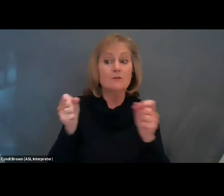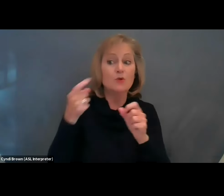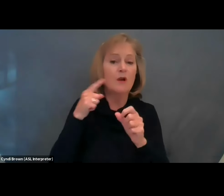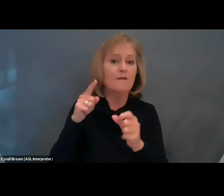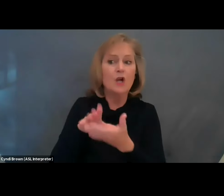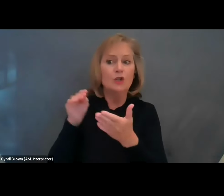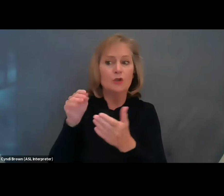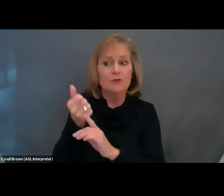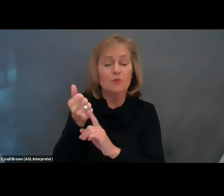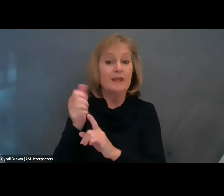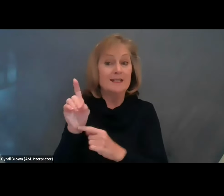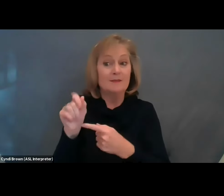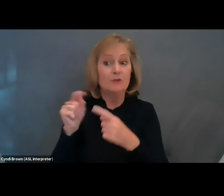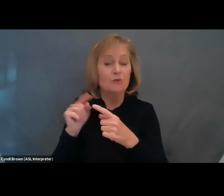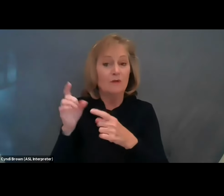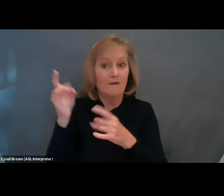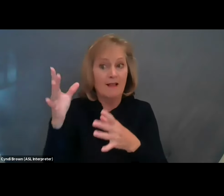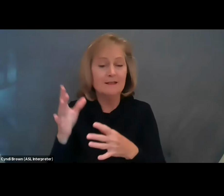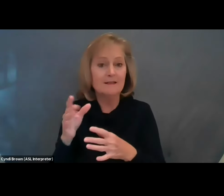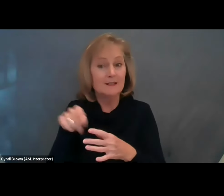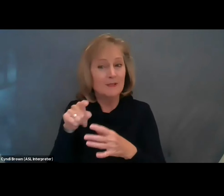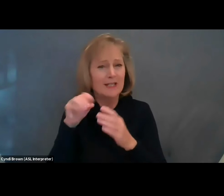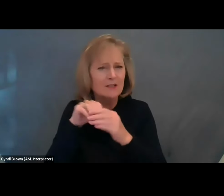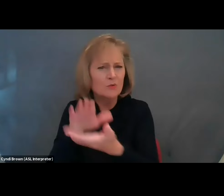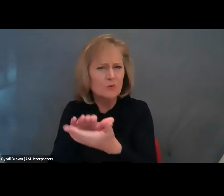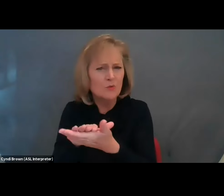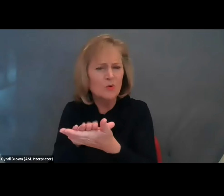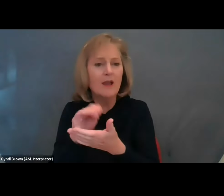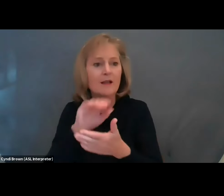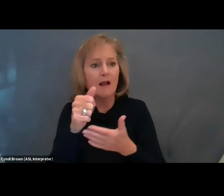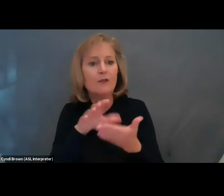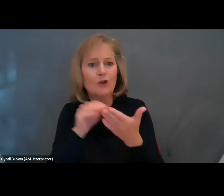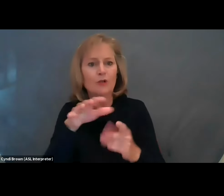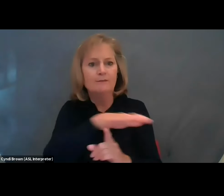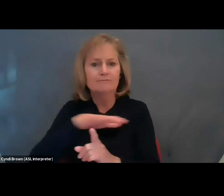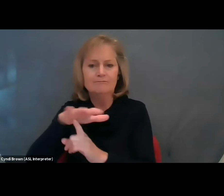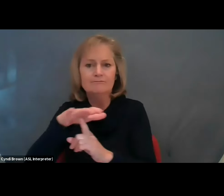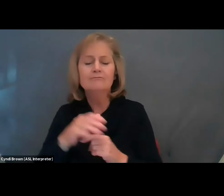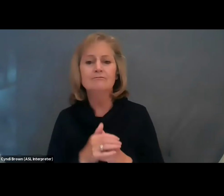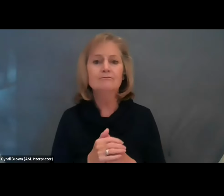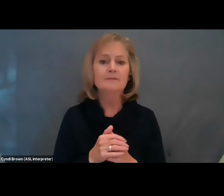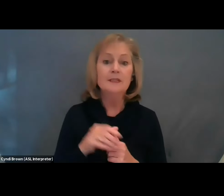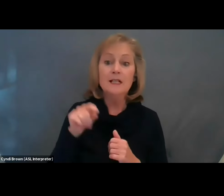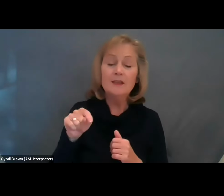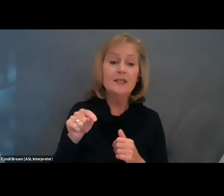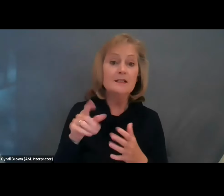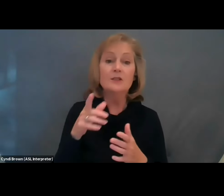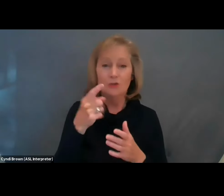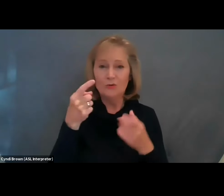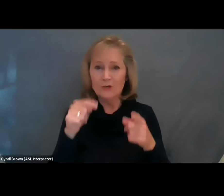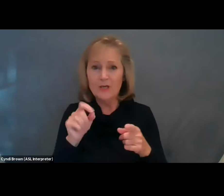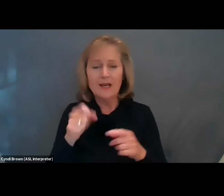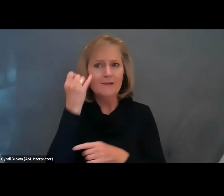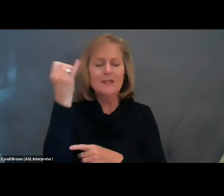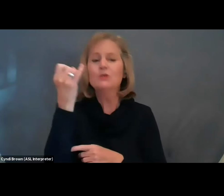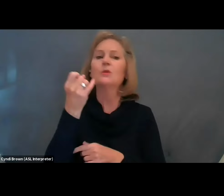learners with disabilities to violence, especially within school and other learning settings. This, you agree, and as you can imagine,